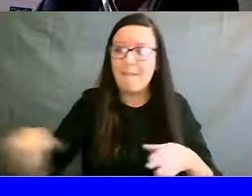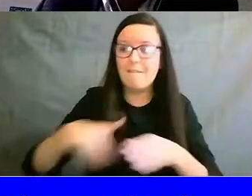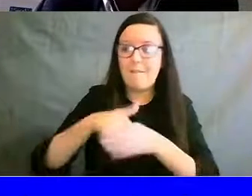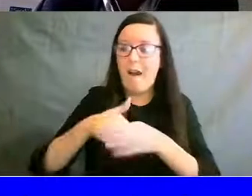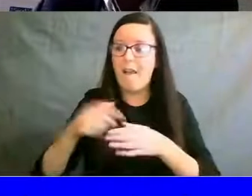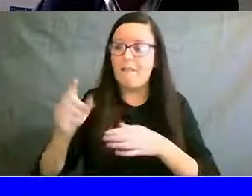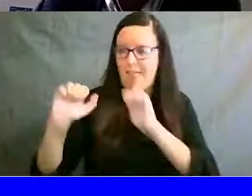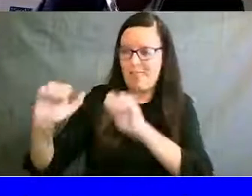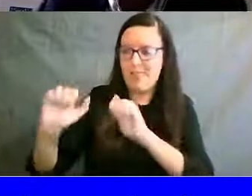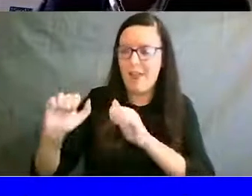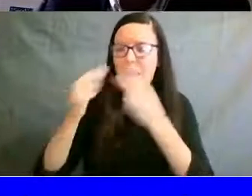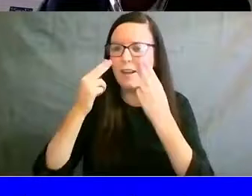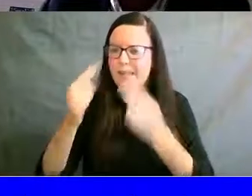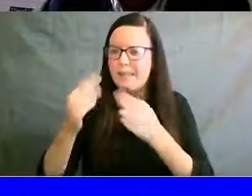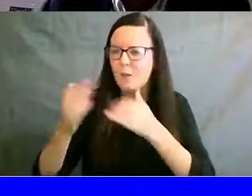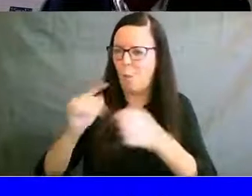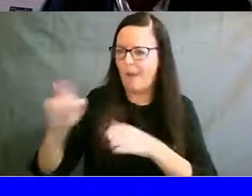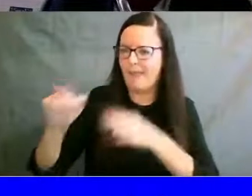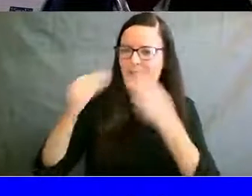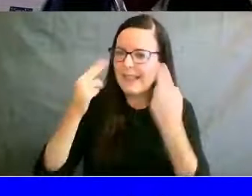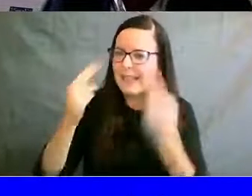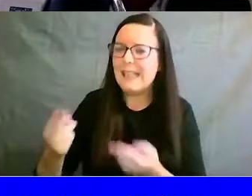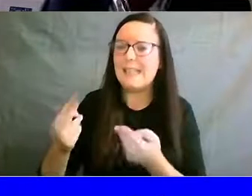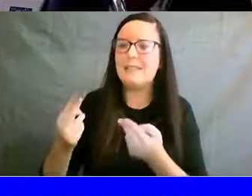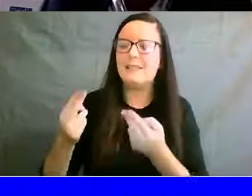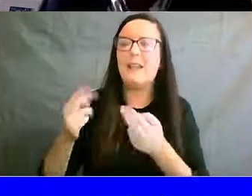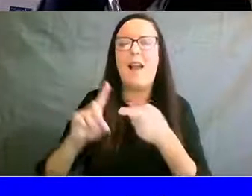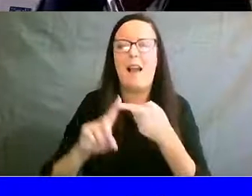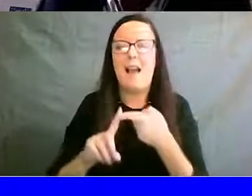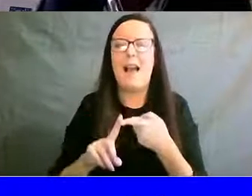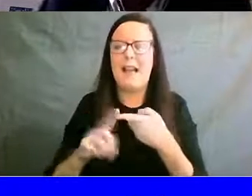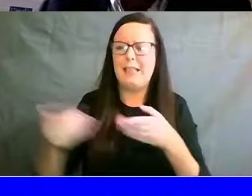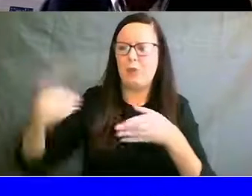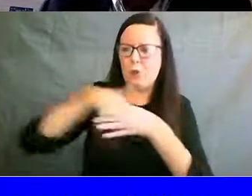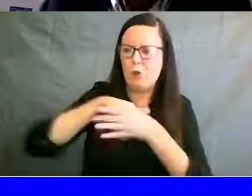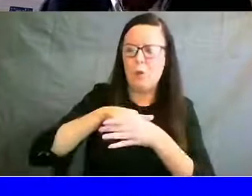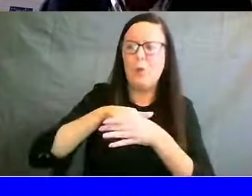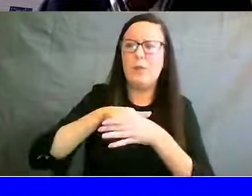their needs. And that needs to be, that